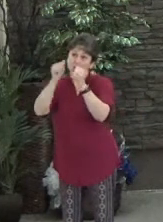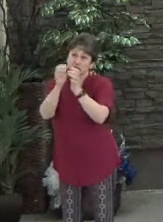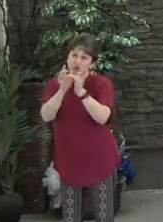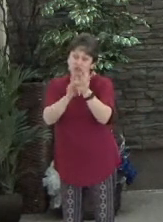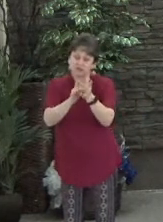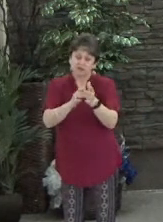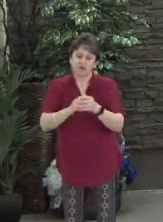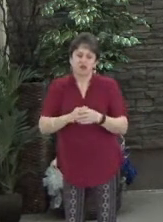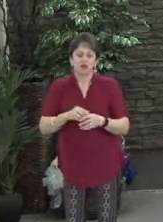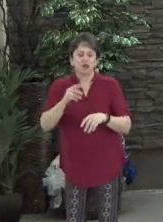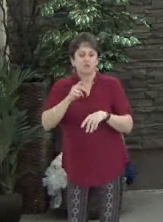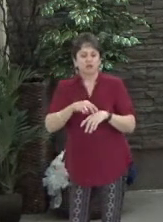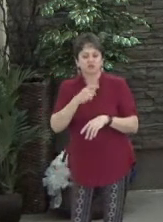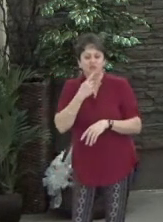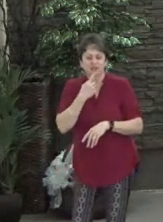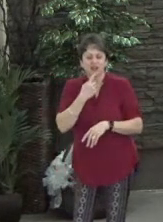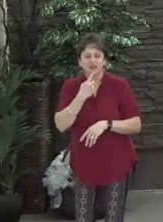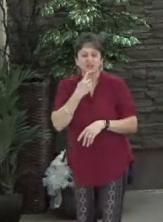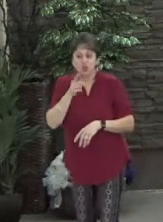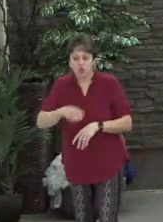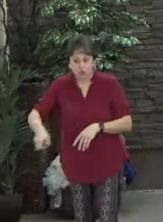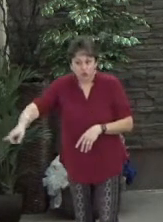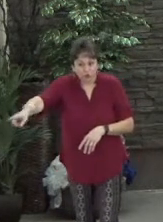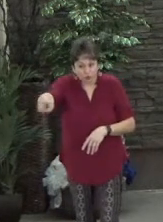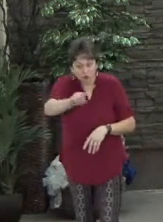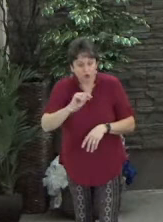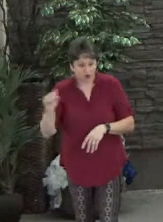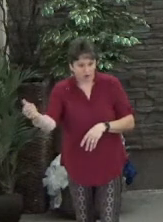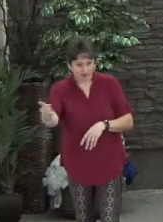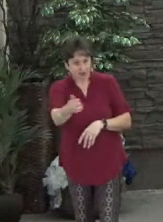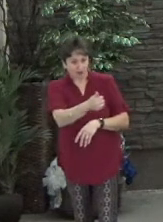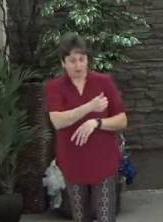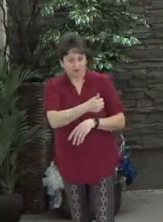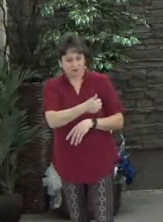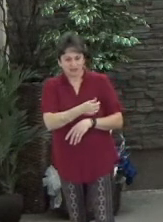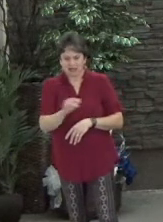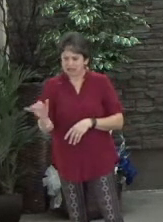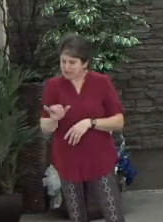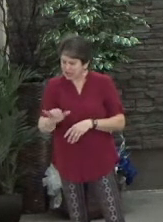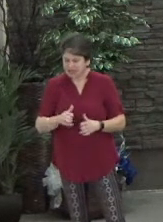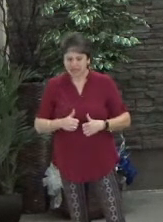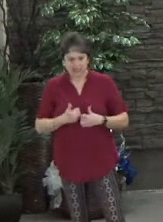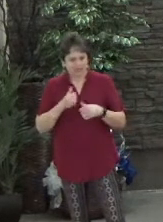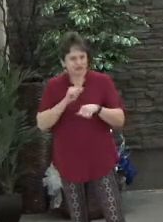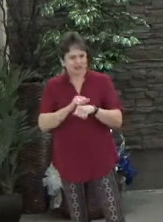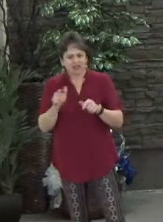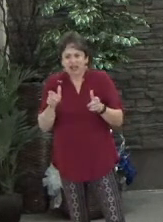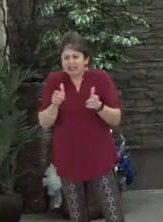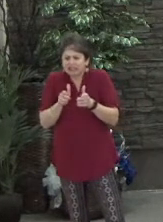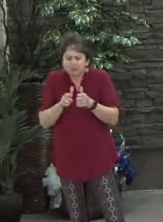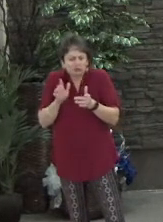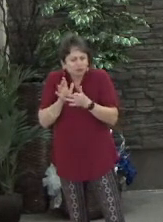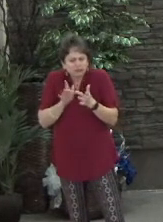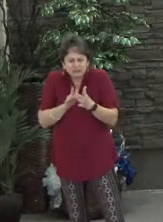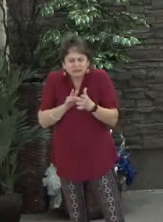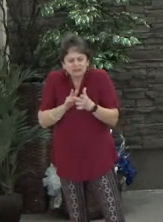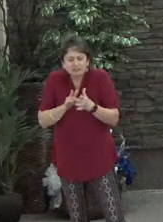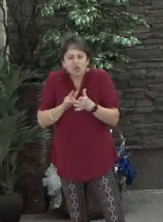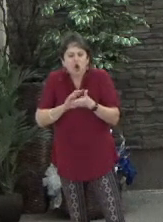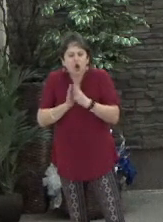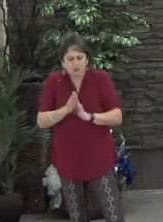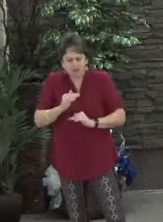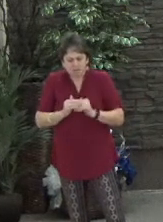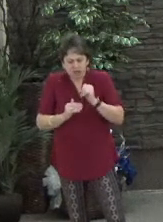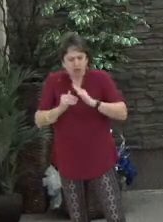Jesus. Peter says, you yourselves, like living stones, like little Jesuses, are being